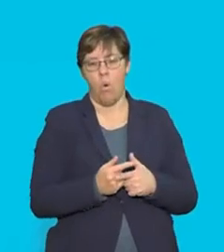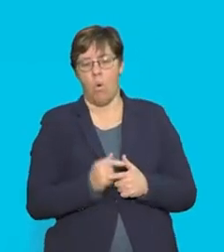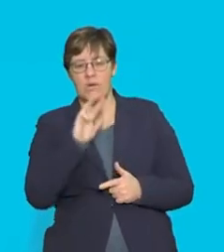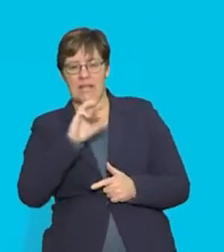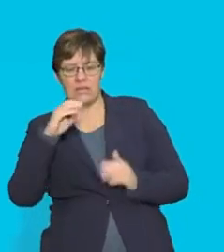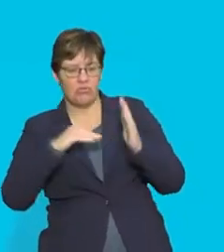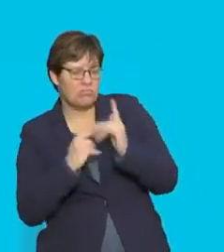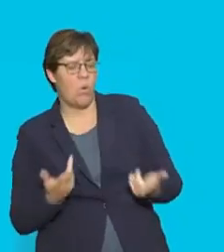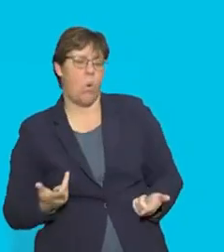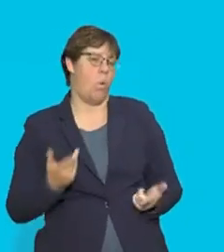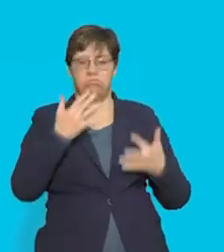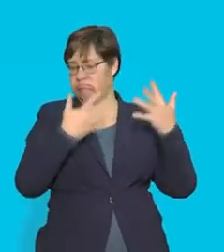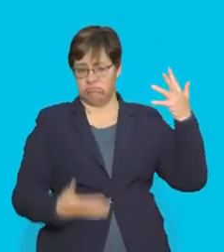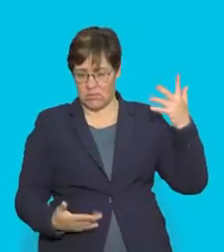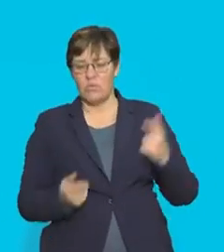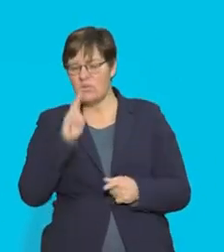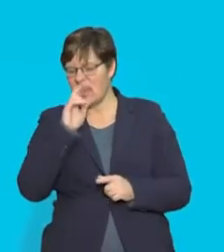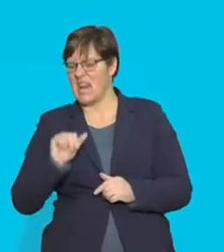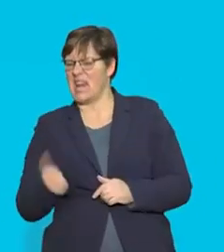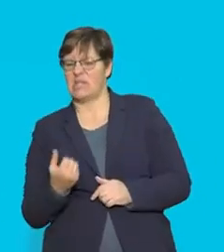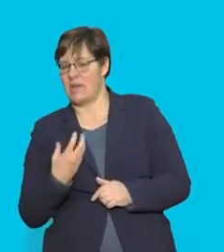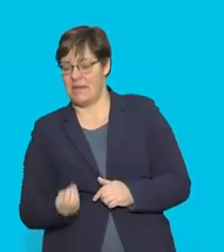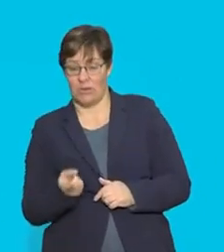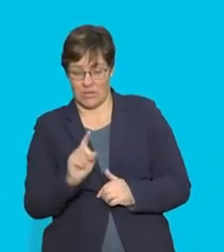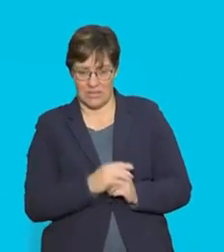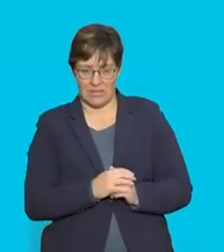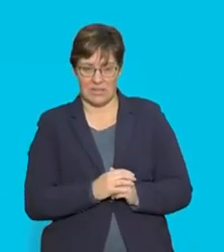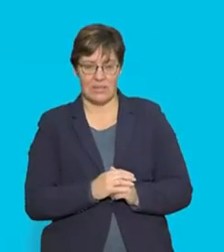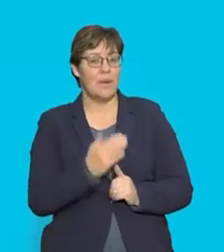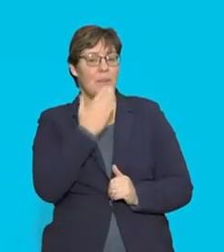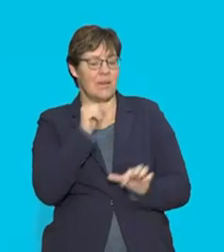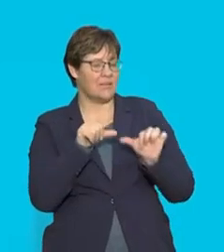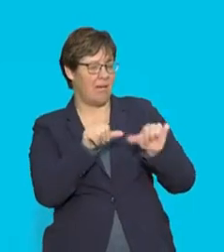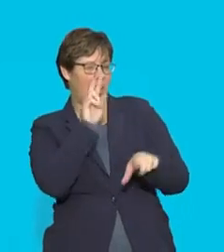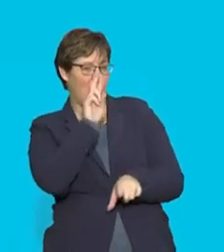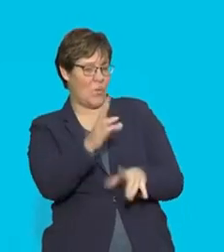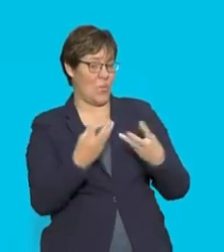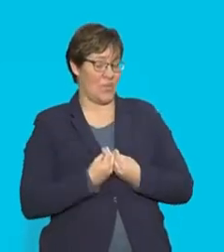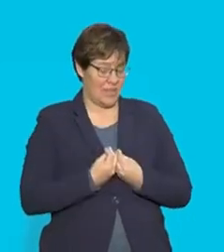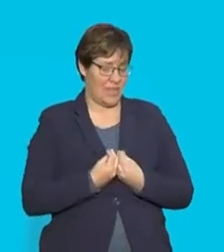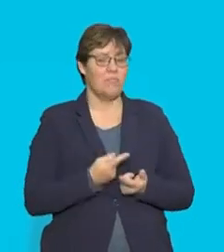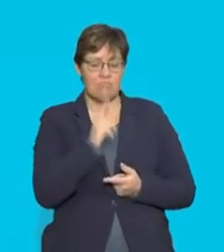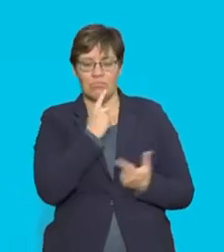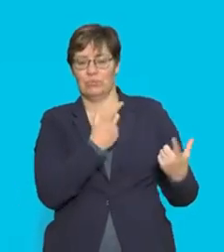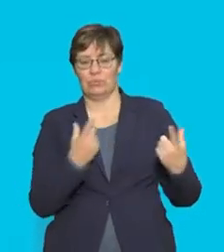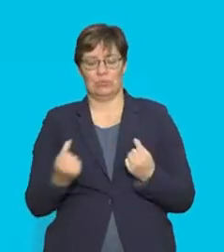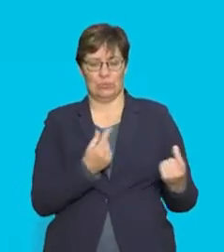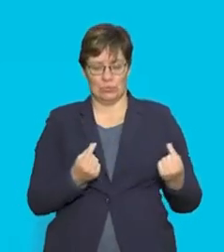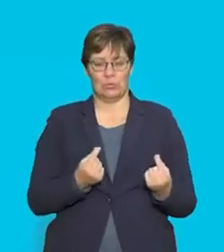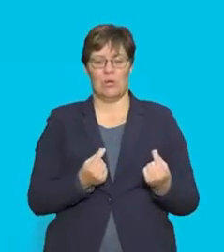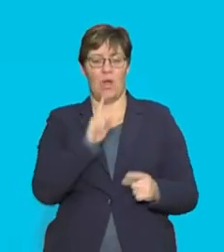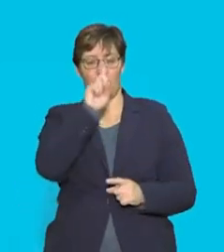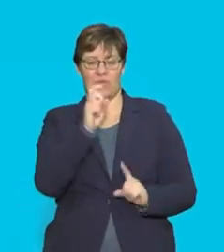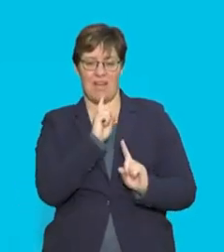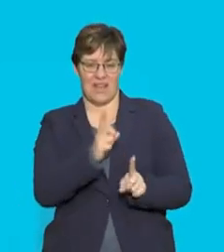But let's see what quadrilateral you have next. So I want you to please stay tuned with me as we are doing